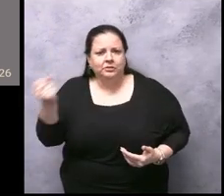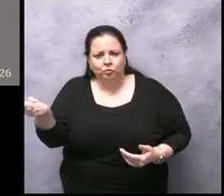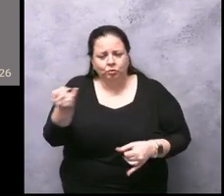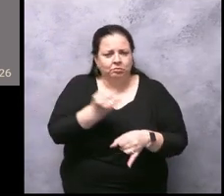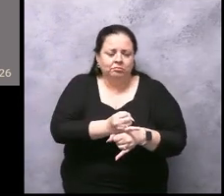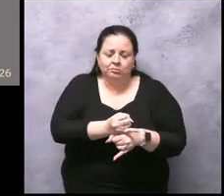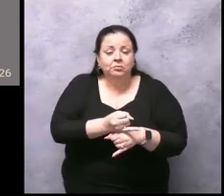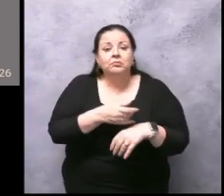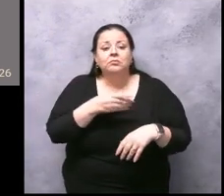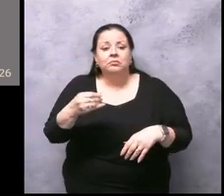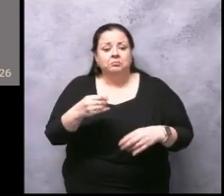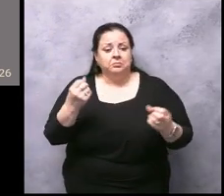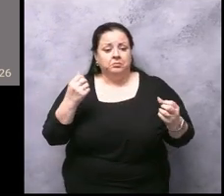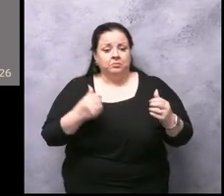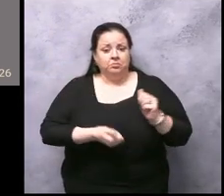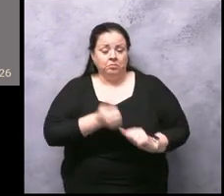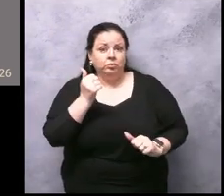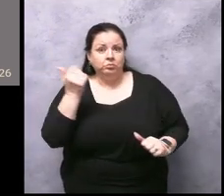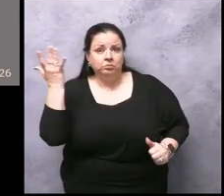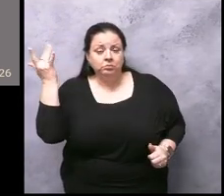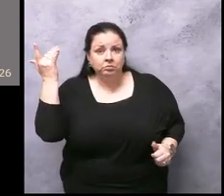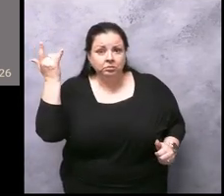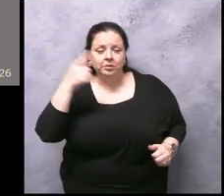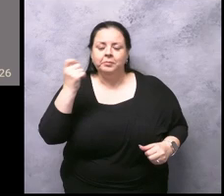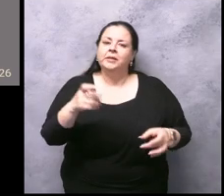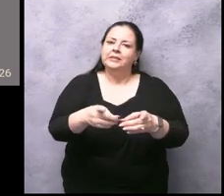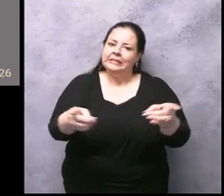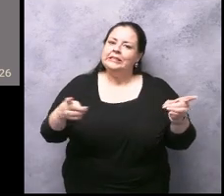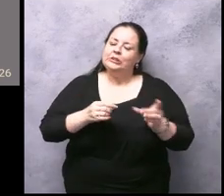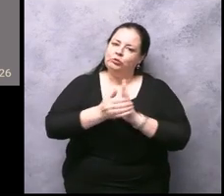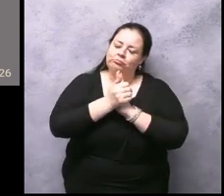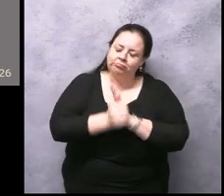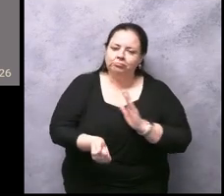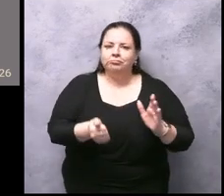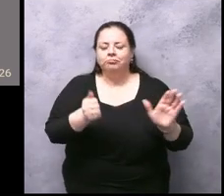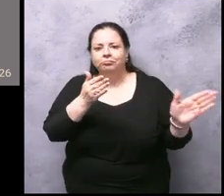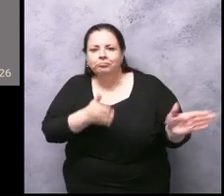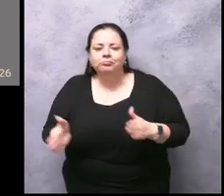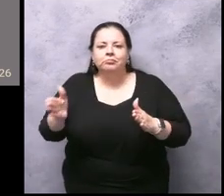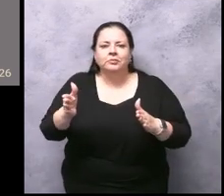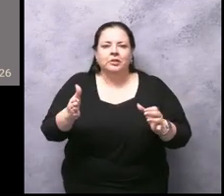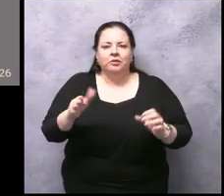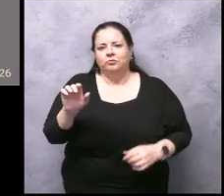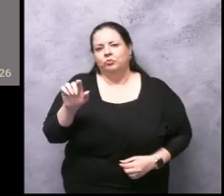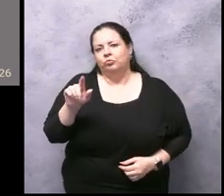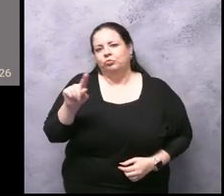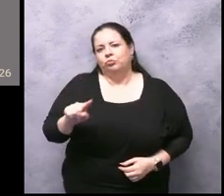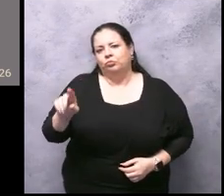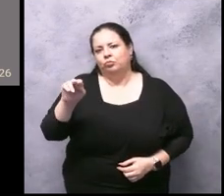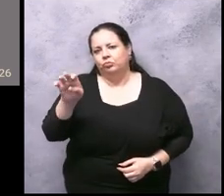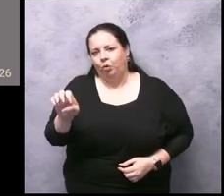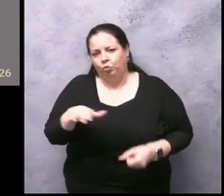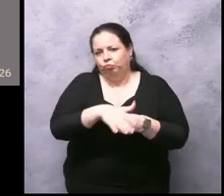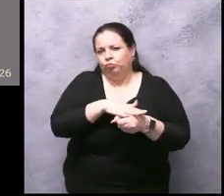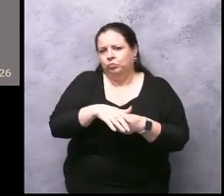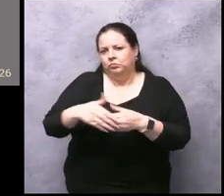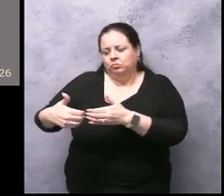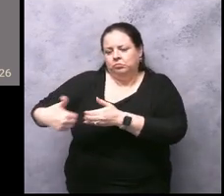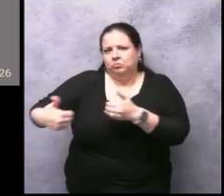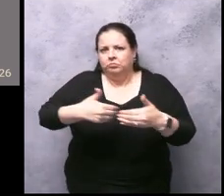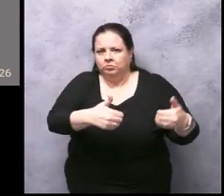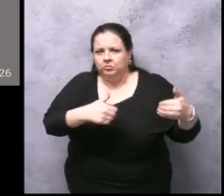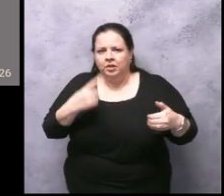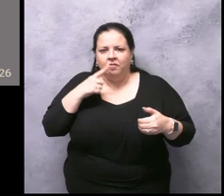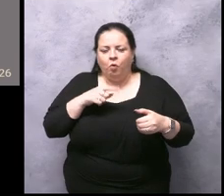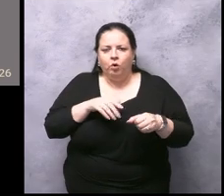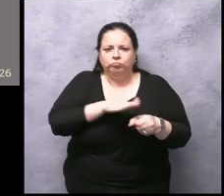And a large part of that is because of the district's proactive effort in rezoning before the overcrowding reaches a